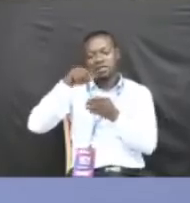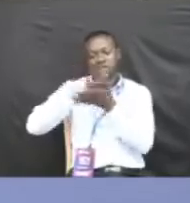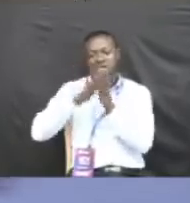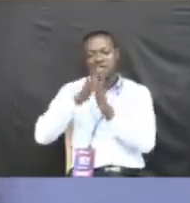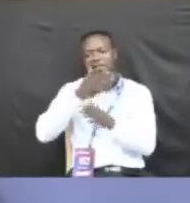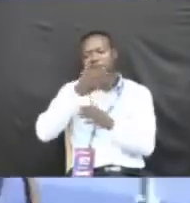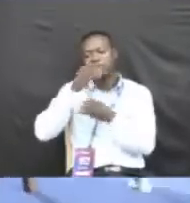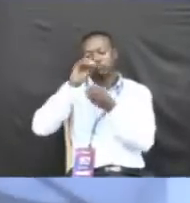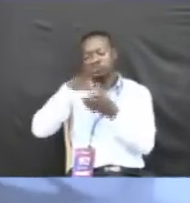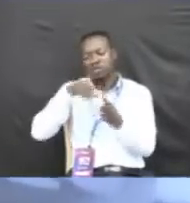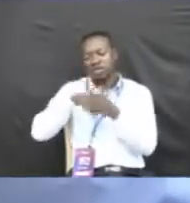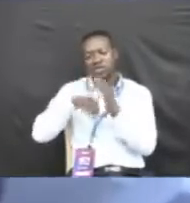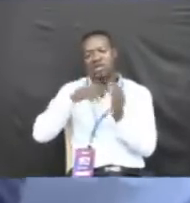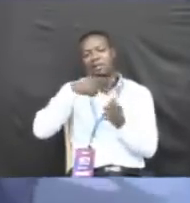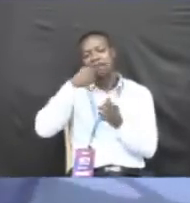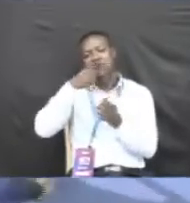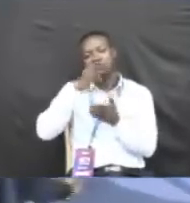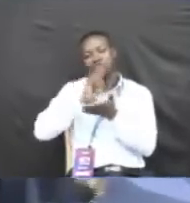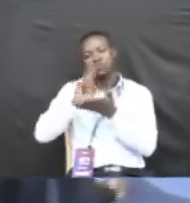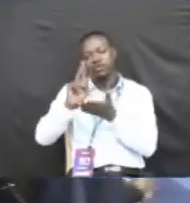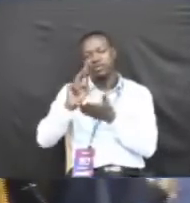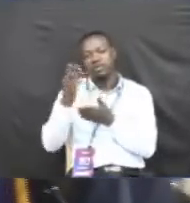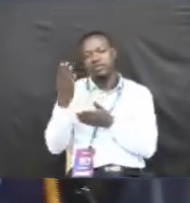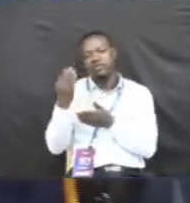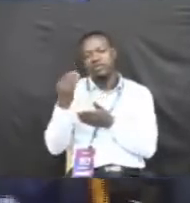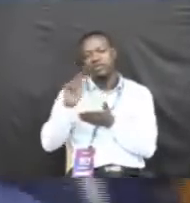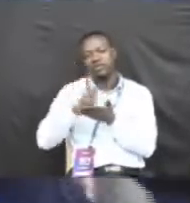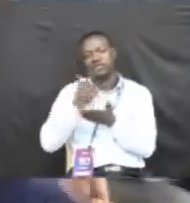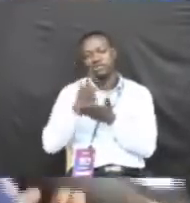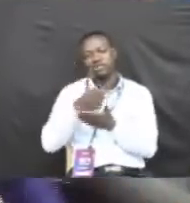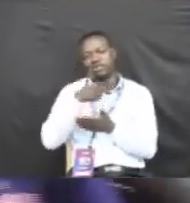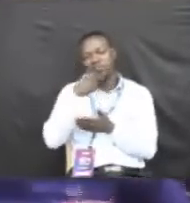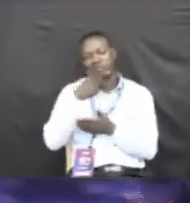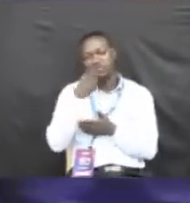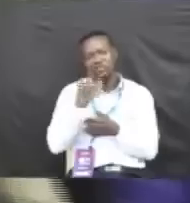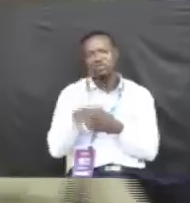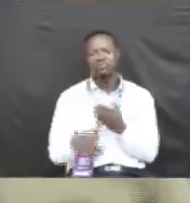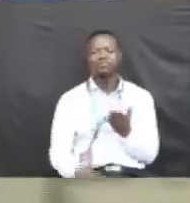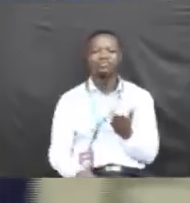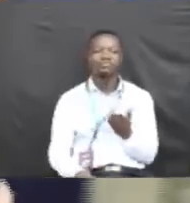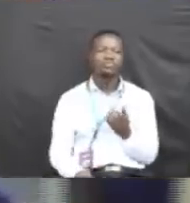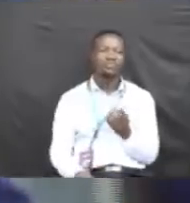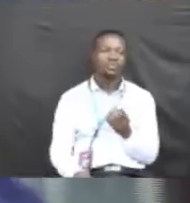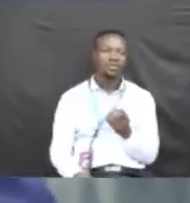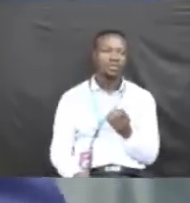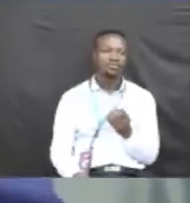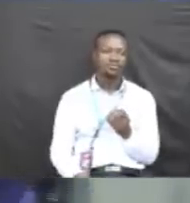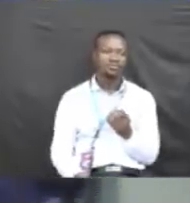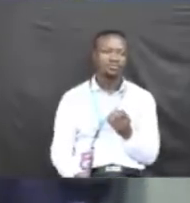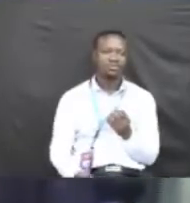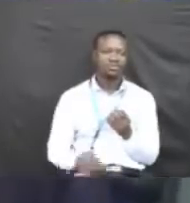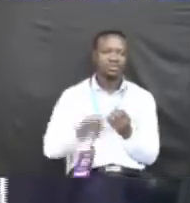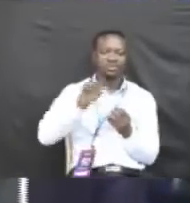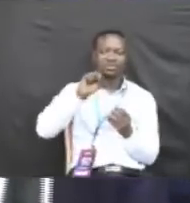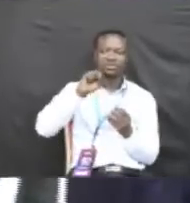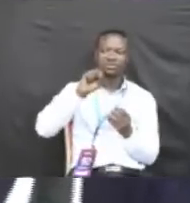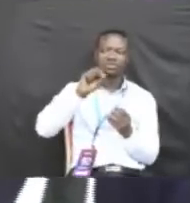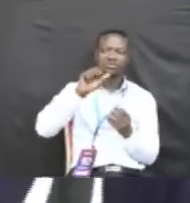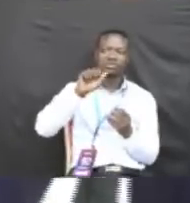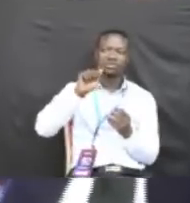student at the 14th graduation of Pentecost University. Samuel's